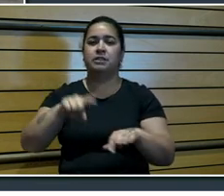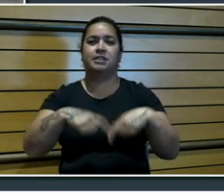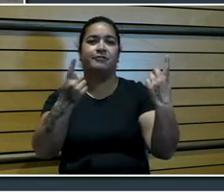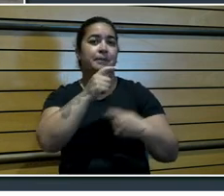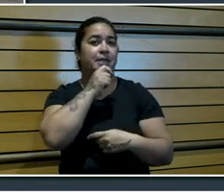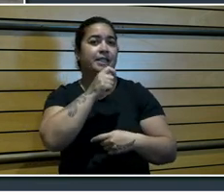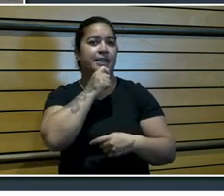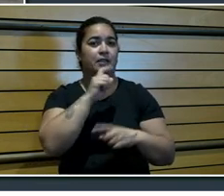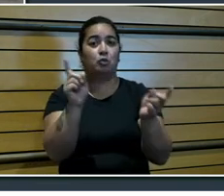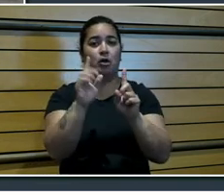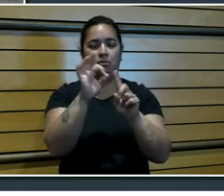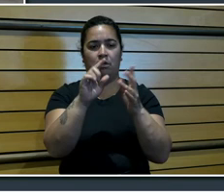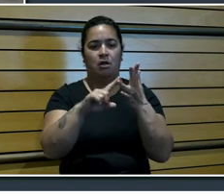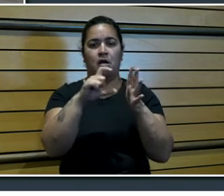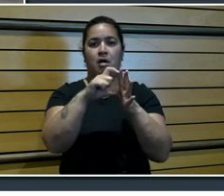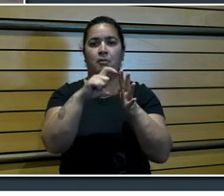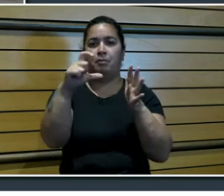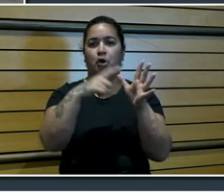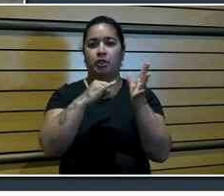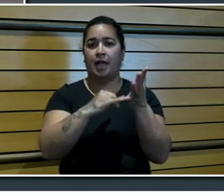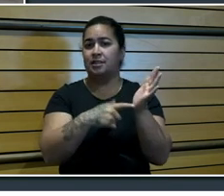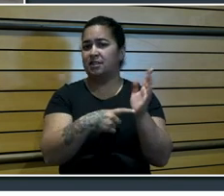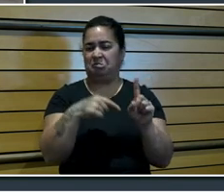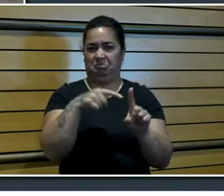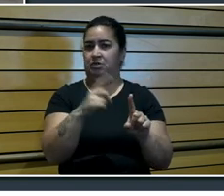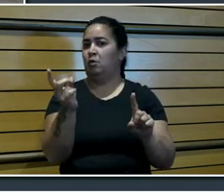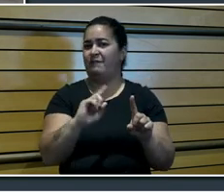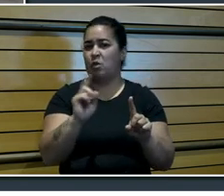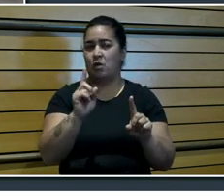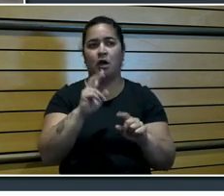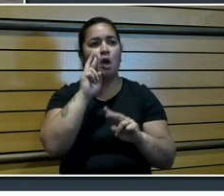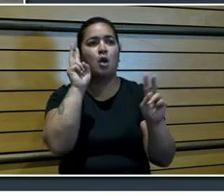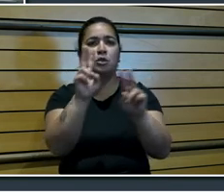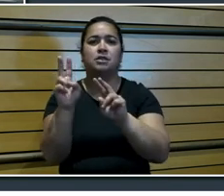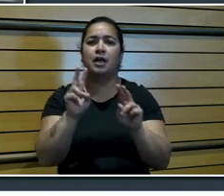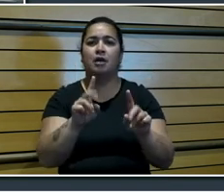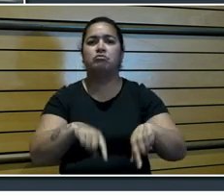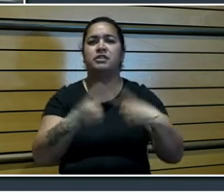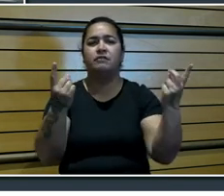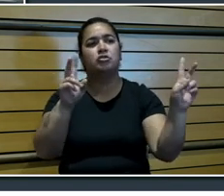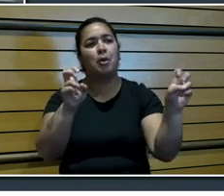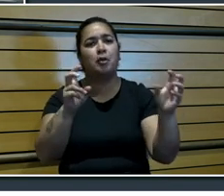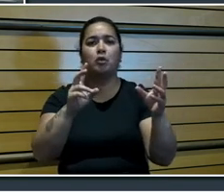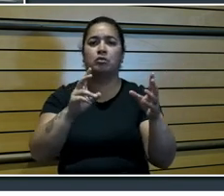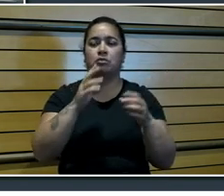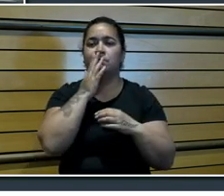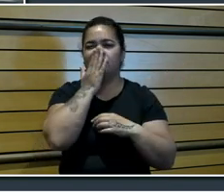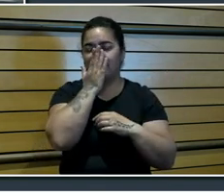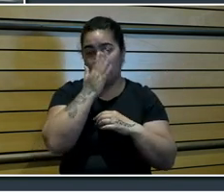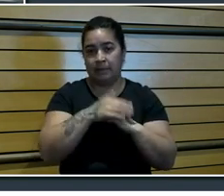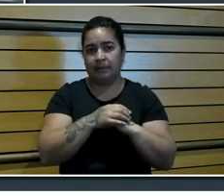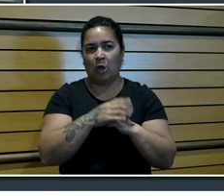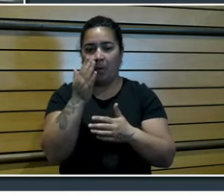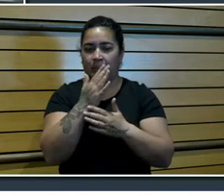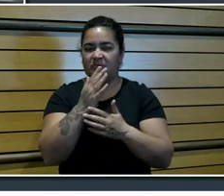things. We operate a podcast that sort of looks at different topical issues around New Zealand. So part of what